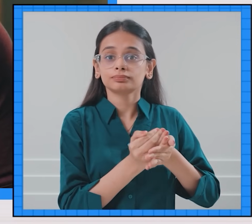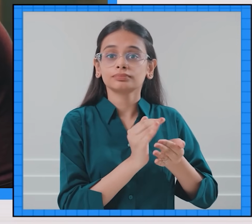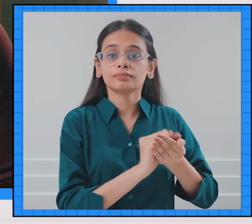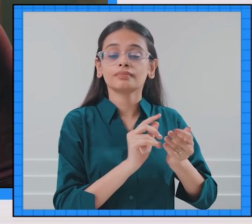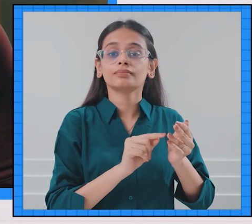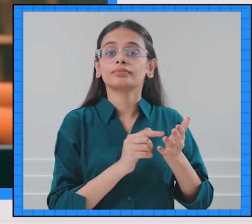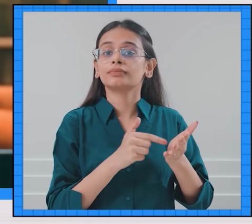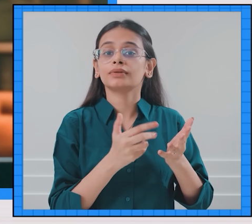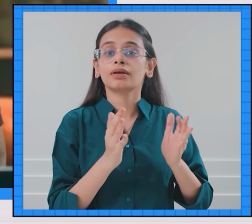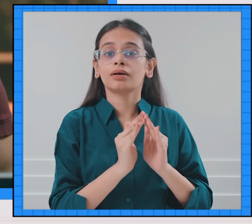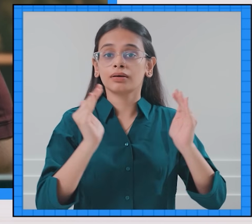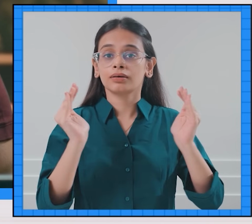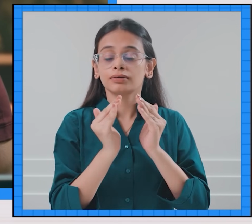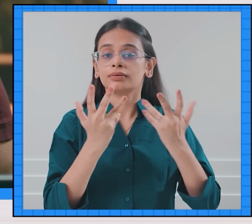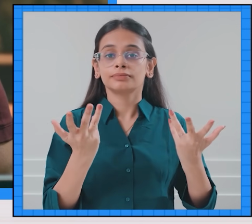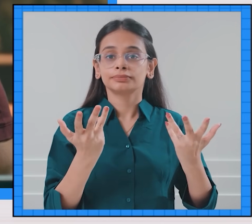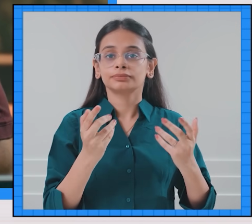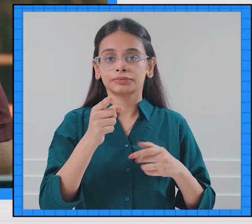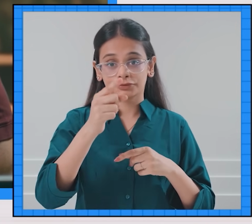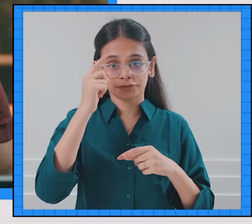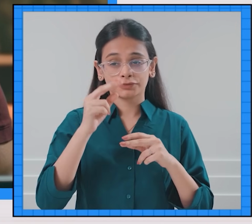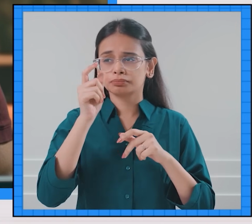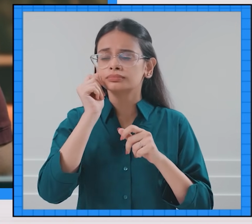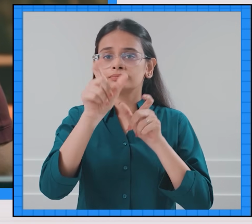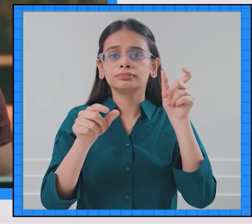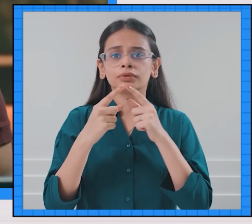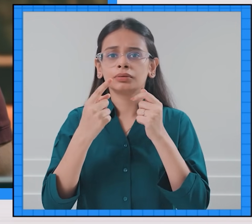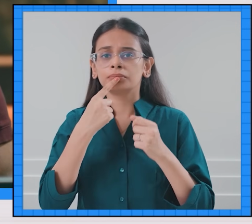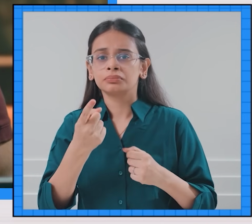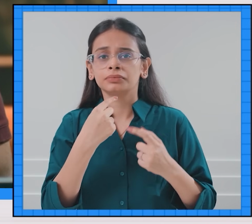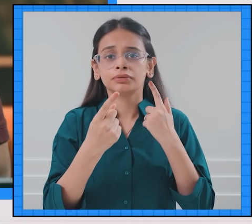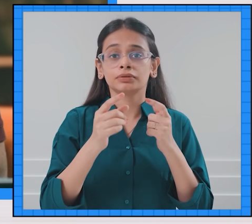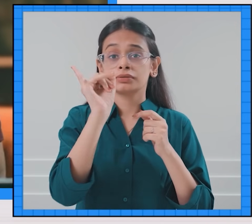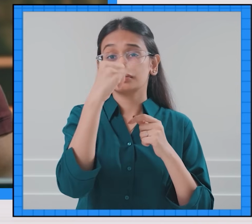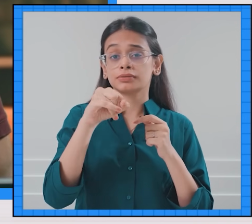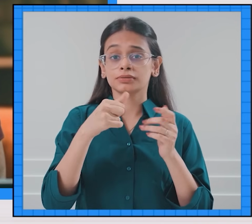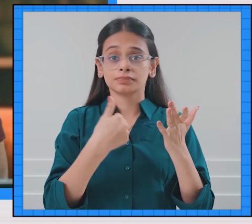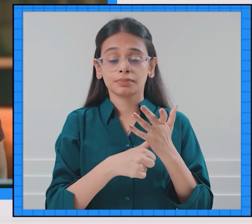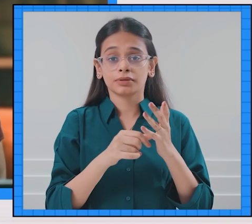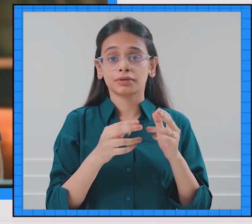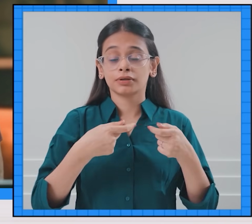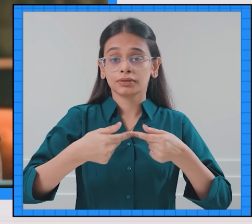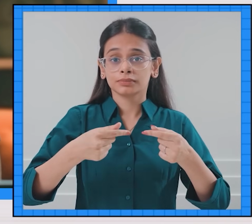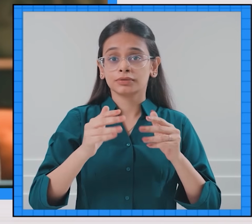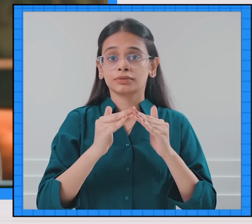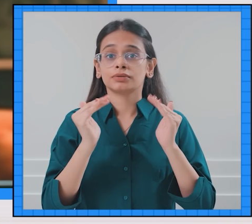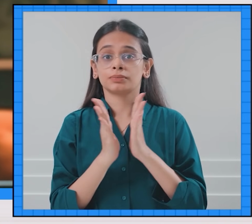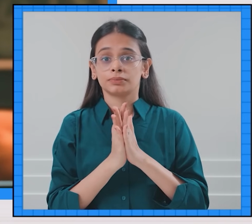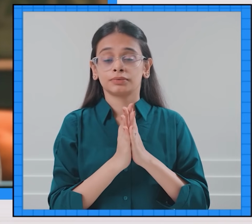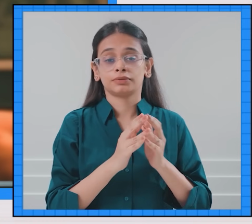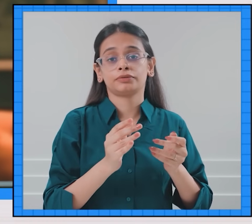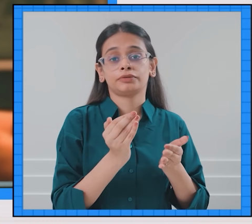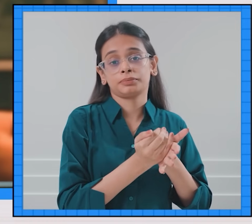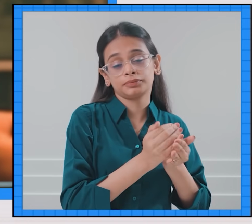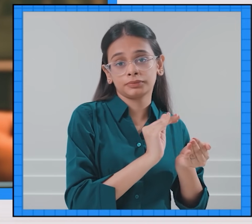as emergency fund. Some experts say that you need at least 6 months of expenses stashed away as an emergency corpus. Personally, I